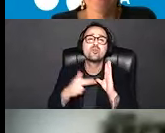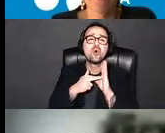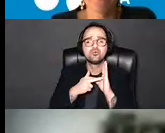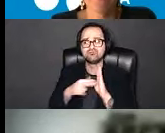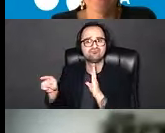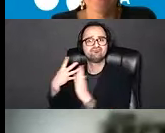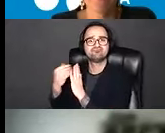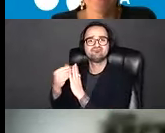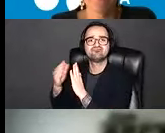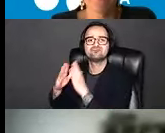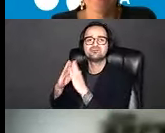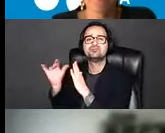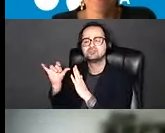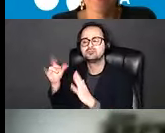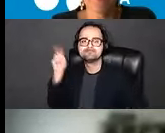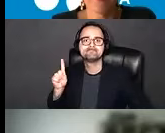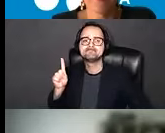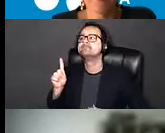to then really be